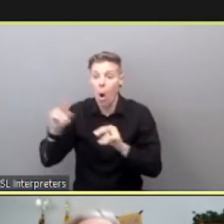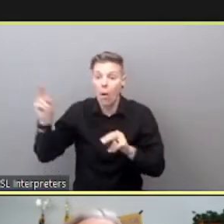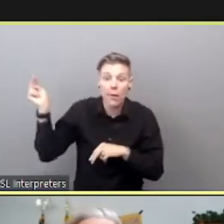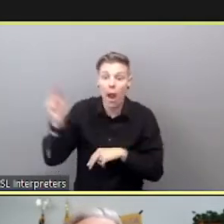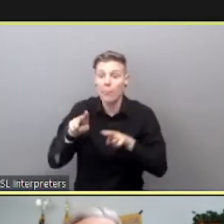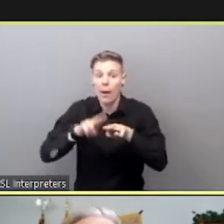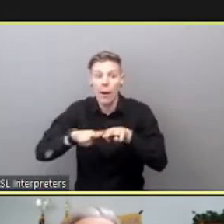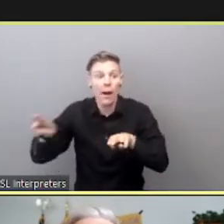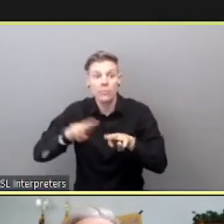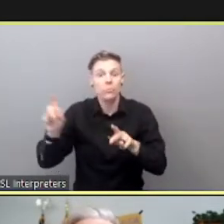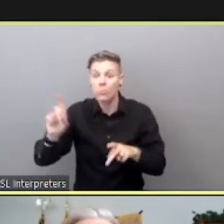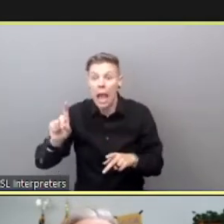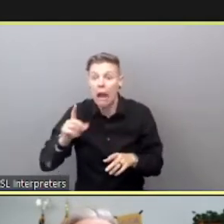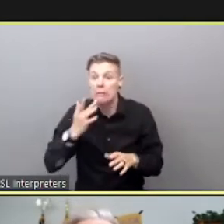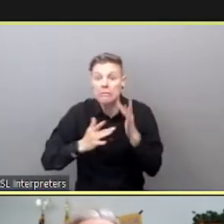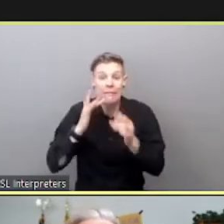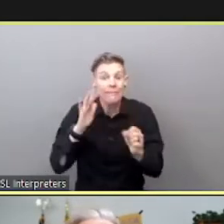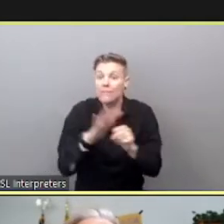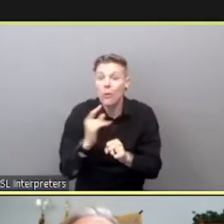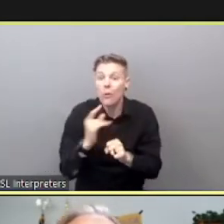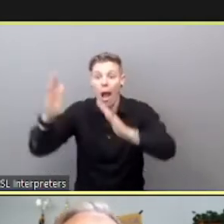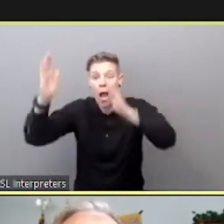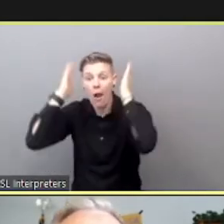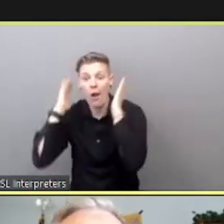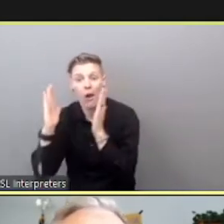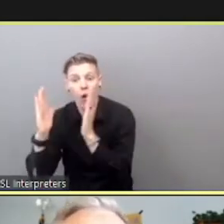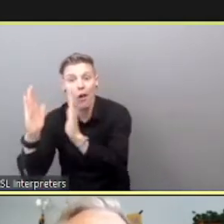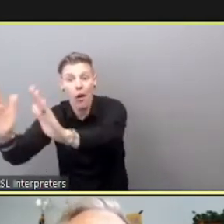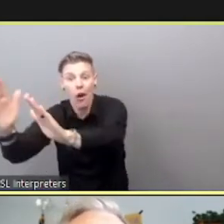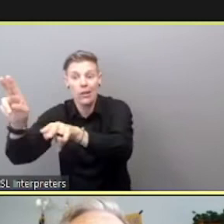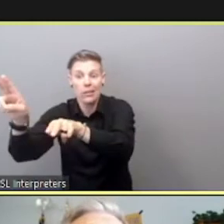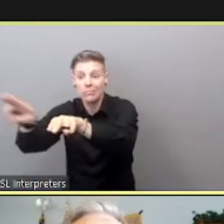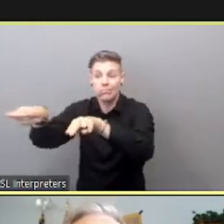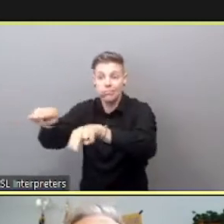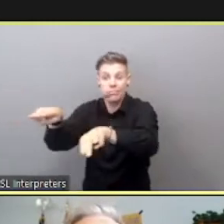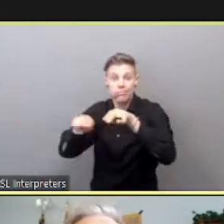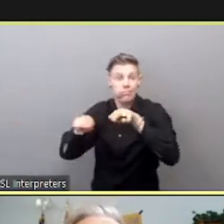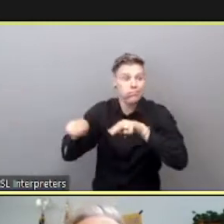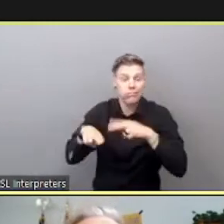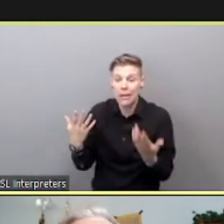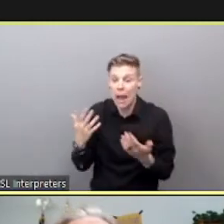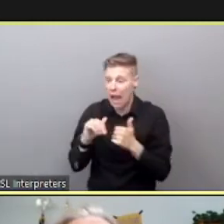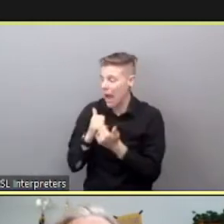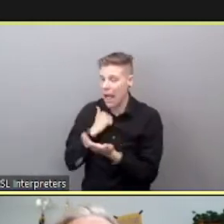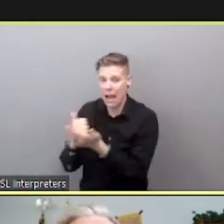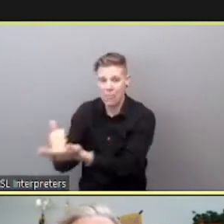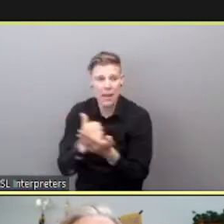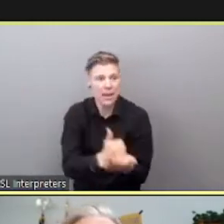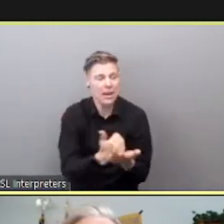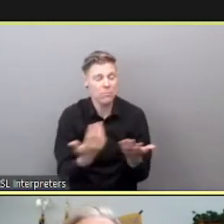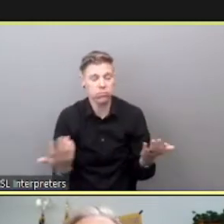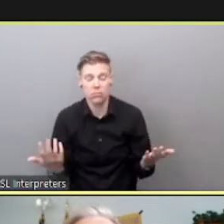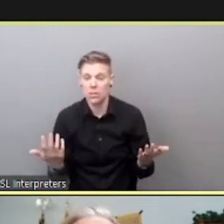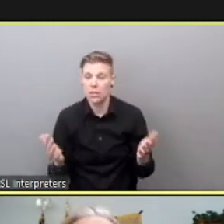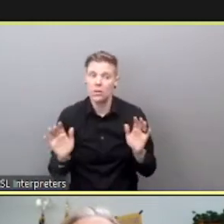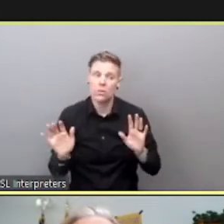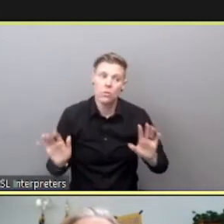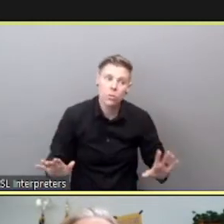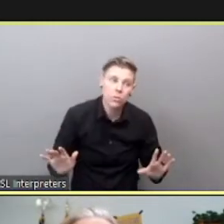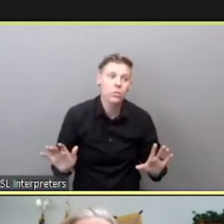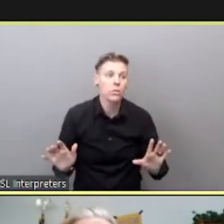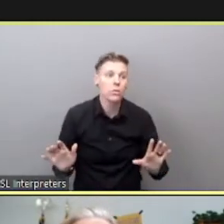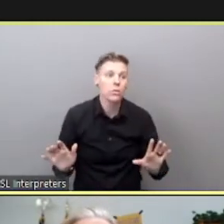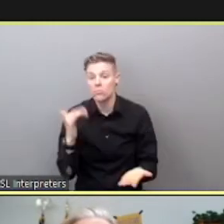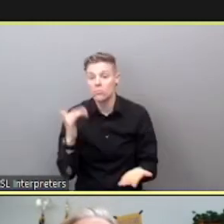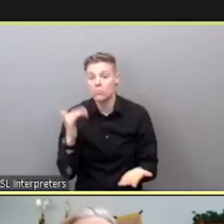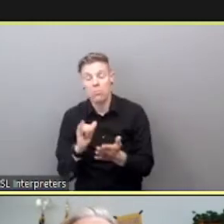to get people needing critical care to the right situations, which is not always possible, as we've been saying for weeks. Next slide, please.